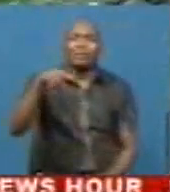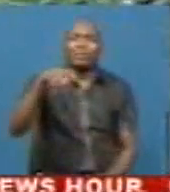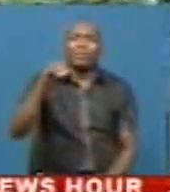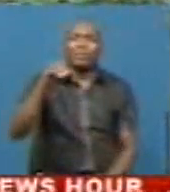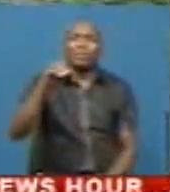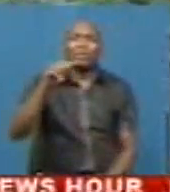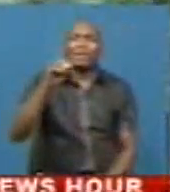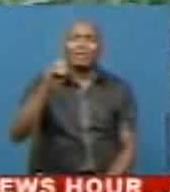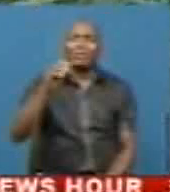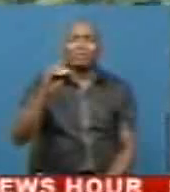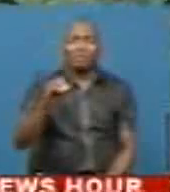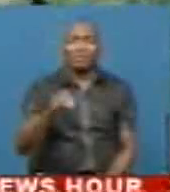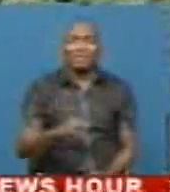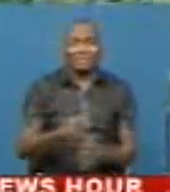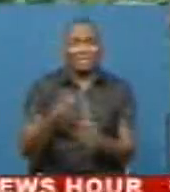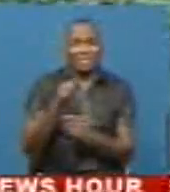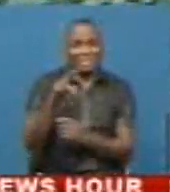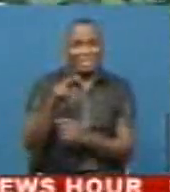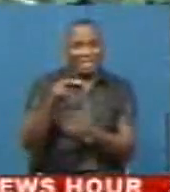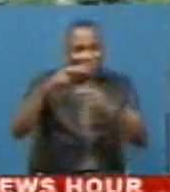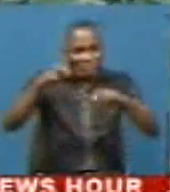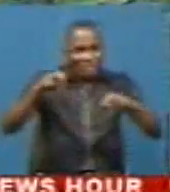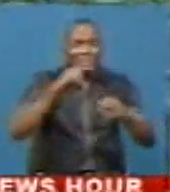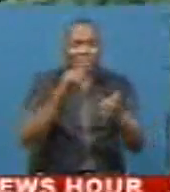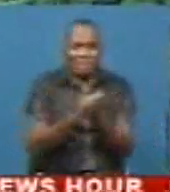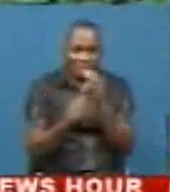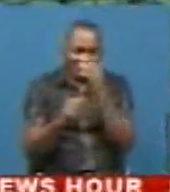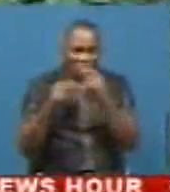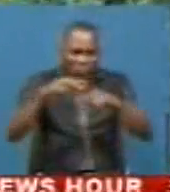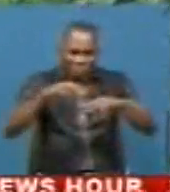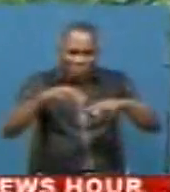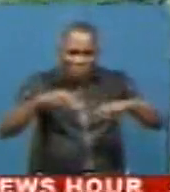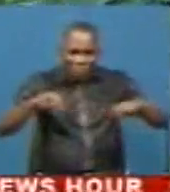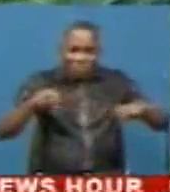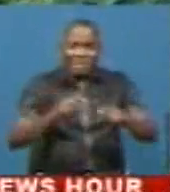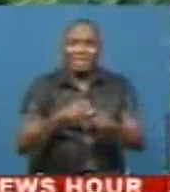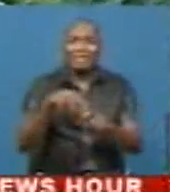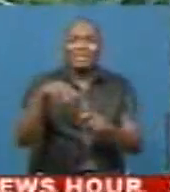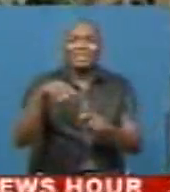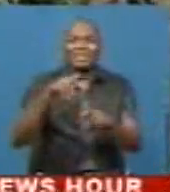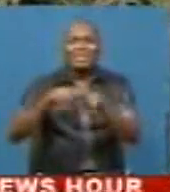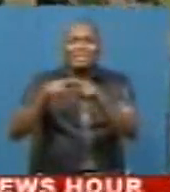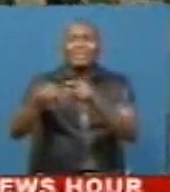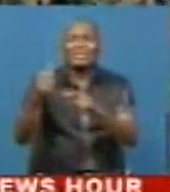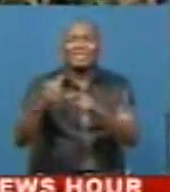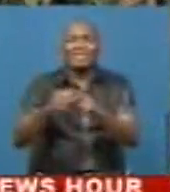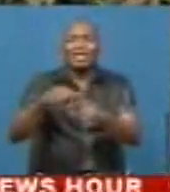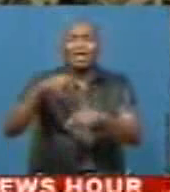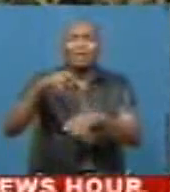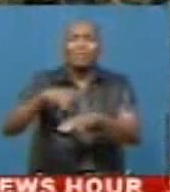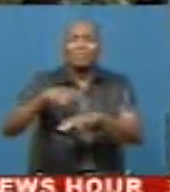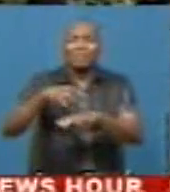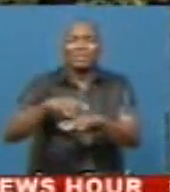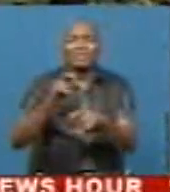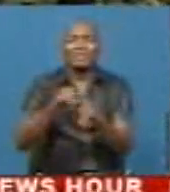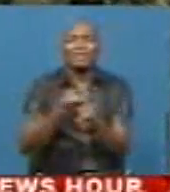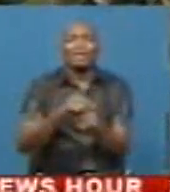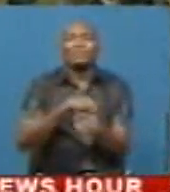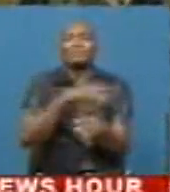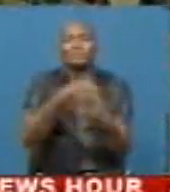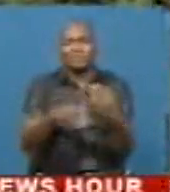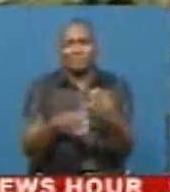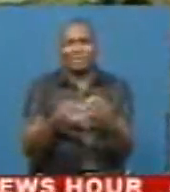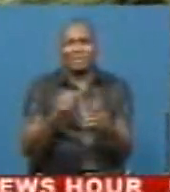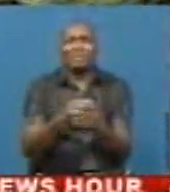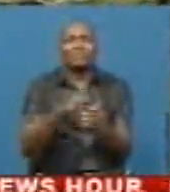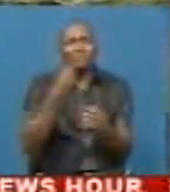research scientist, Dr. Ernest Bafi, said the research on 10 new varieties of the sweet potato is complete and